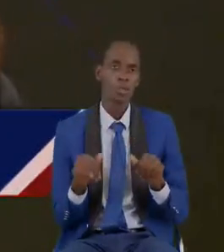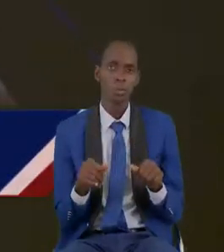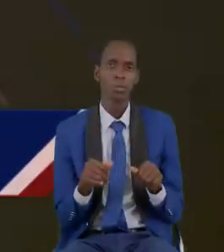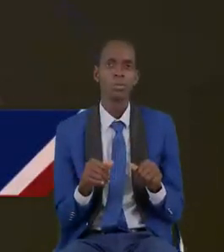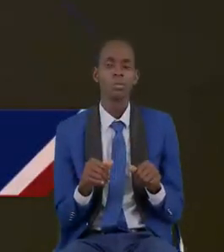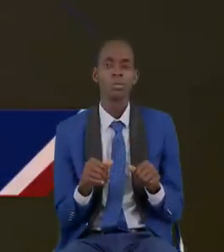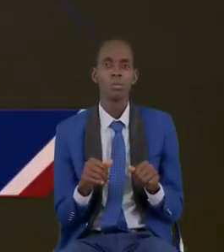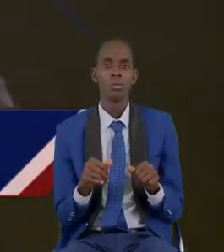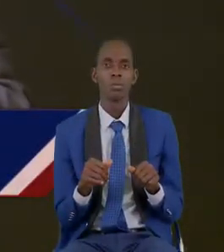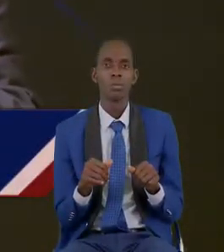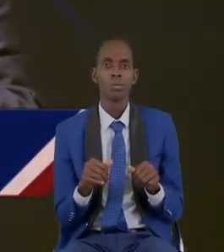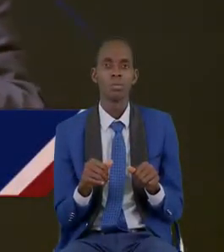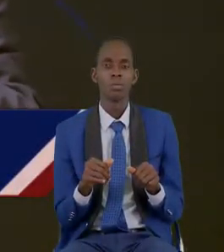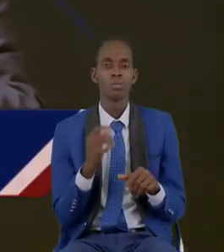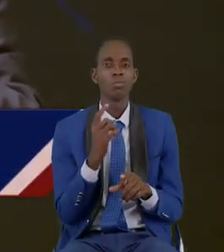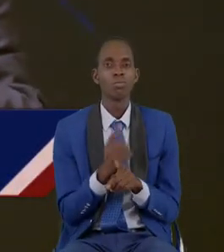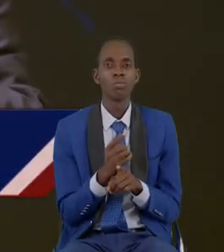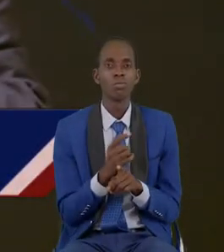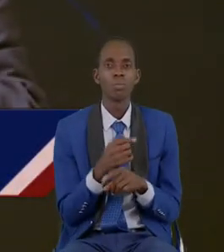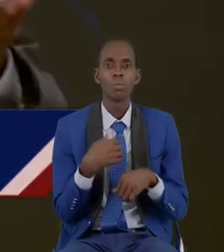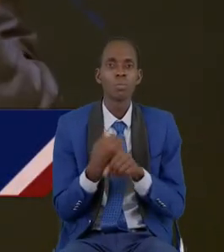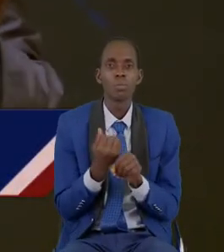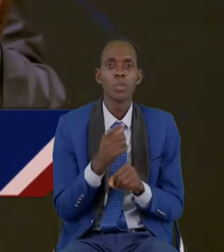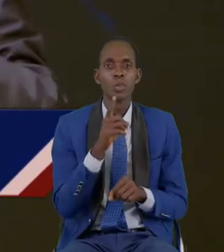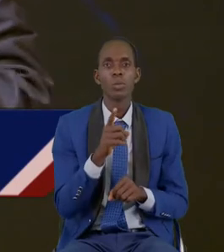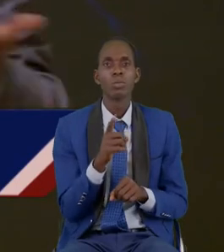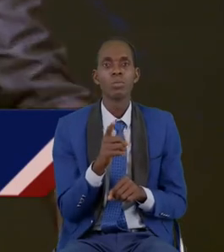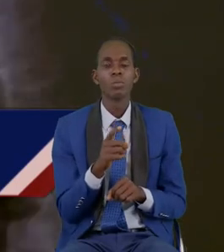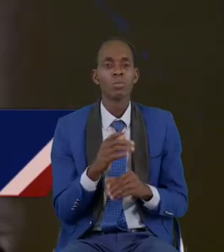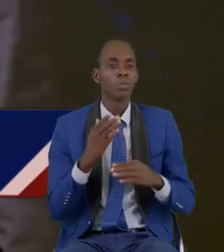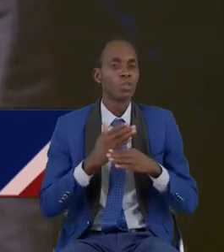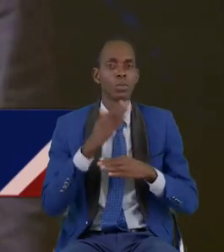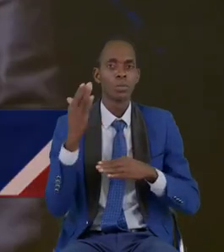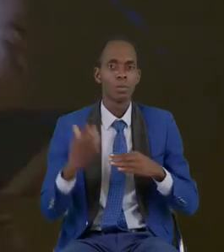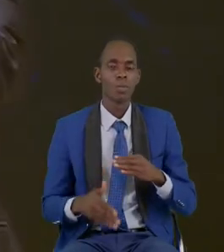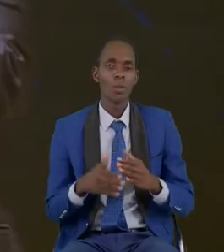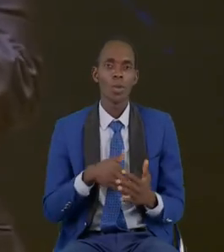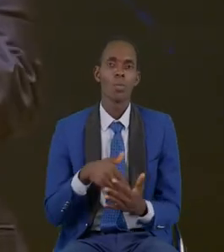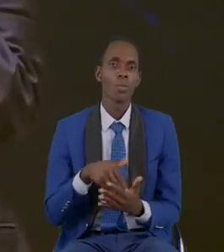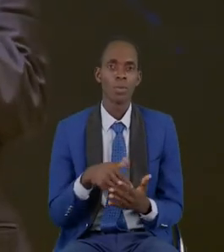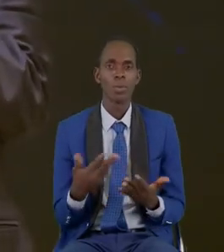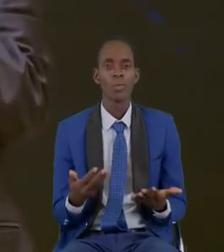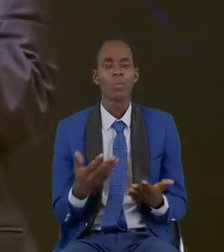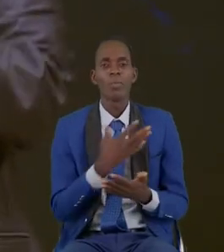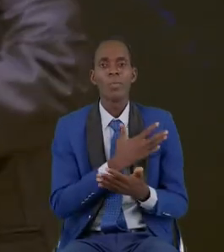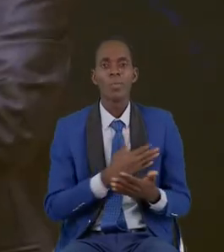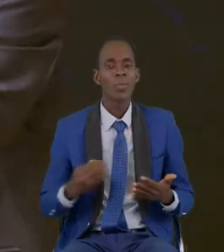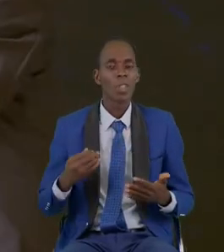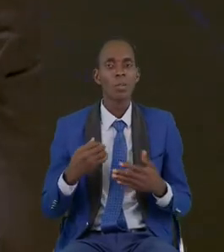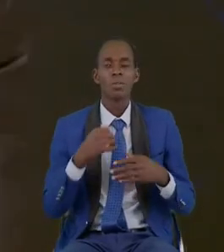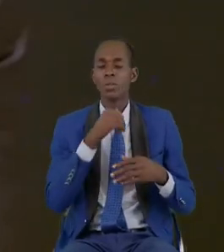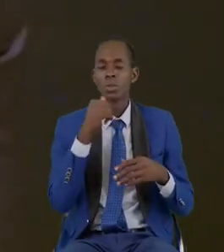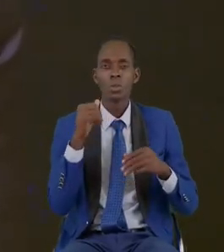up, just makes you totally weak and disables you